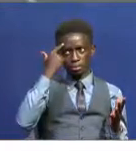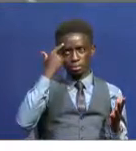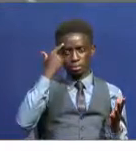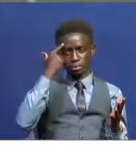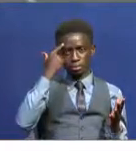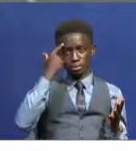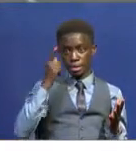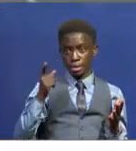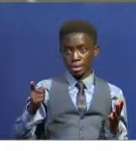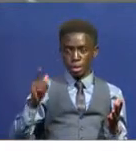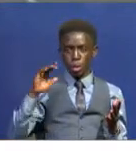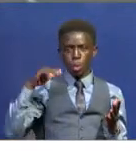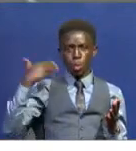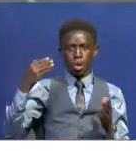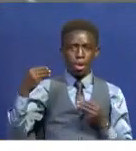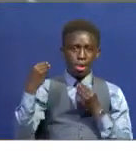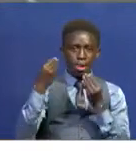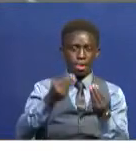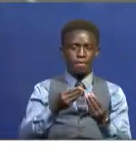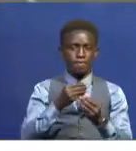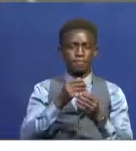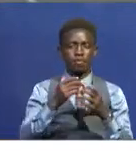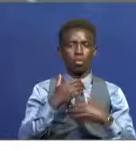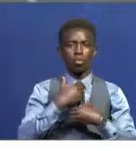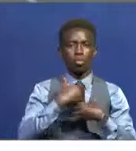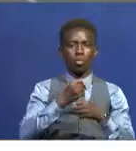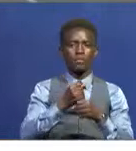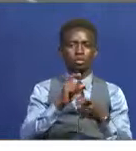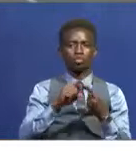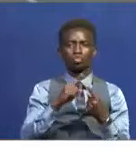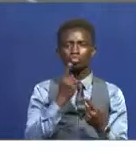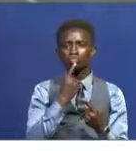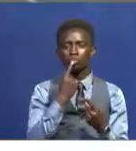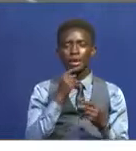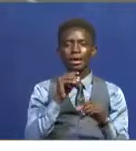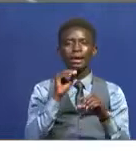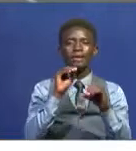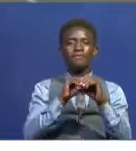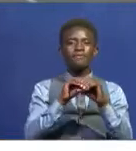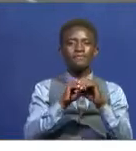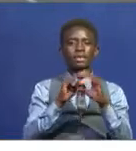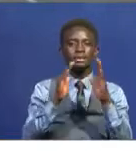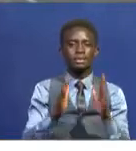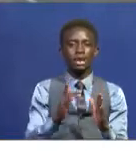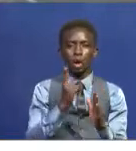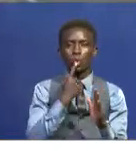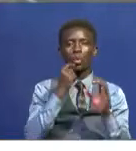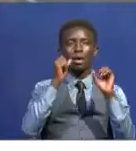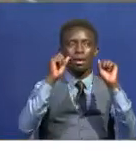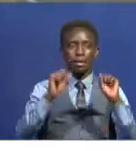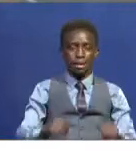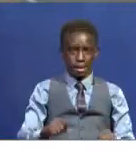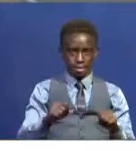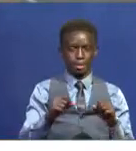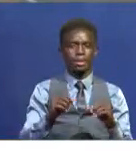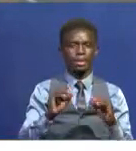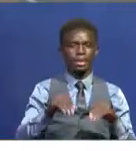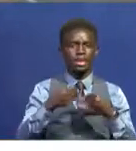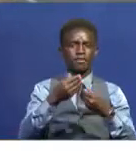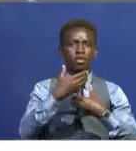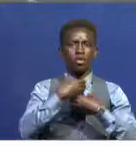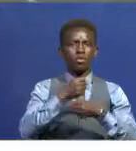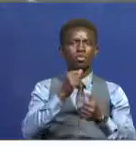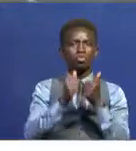they give confidence to the potential investors that there is an avenue